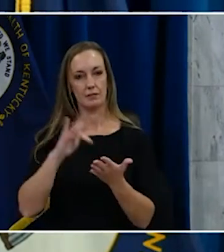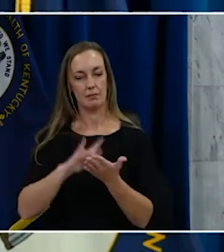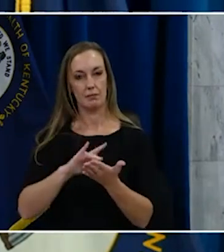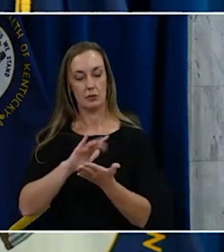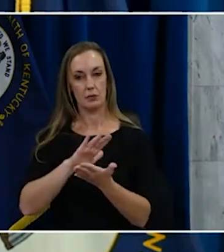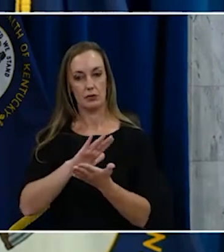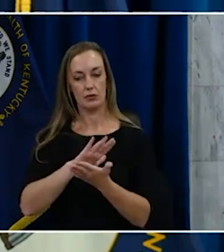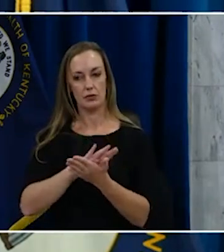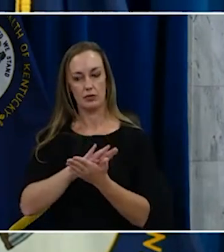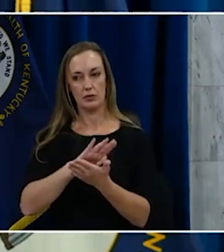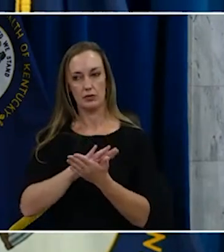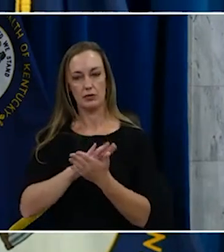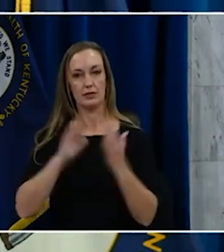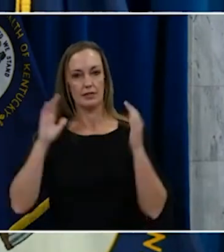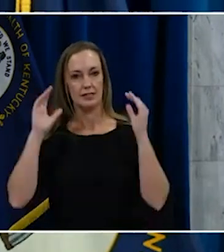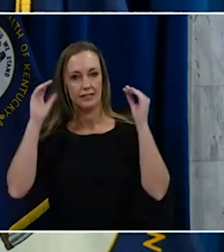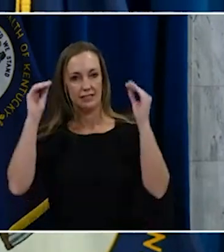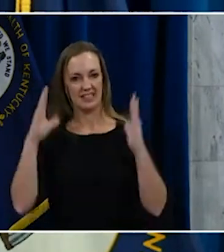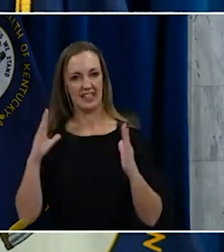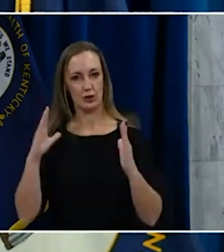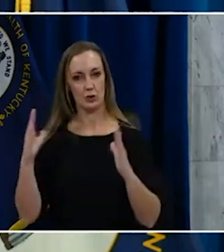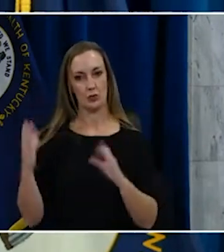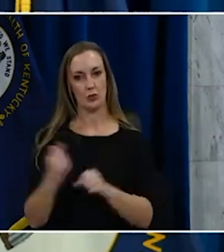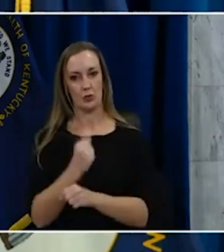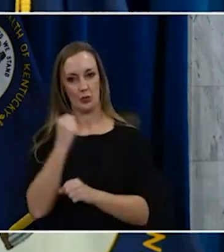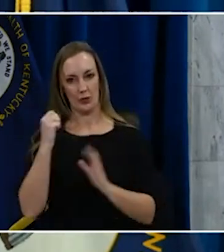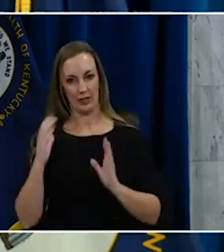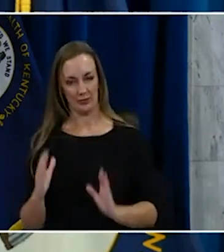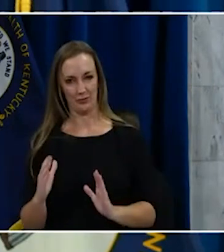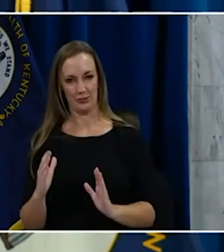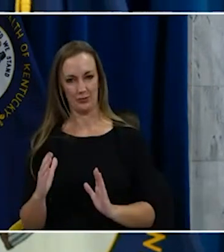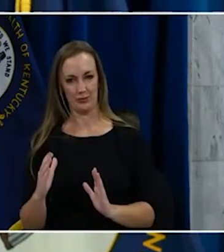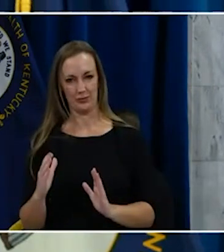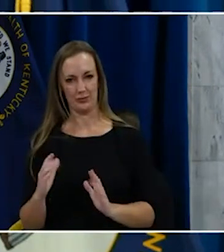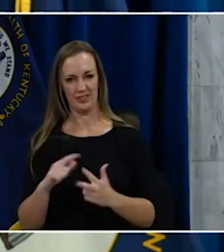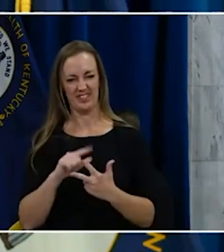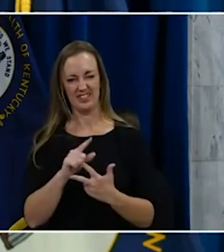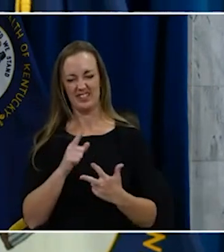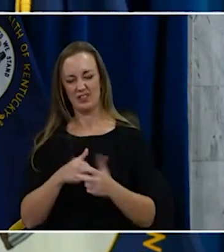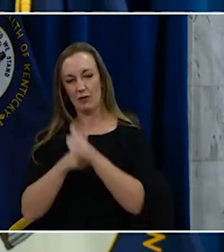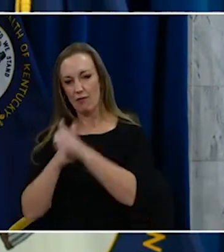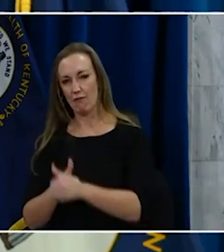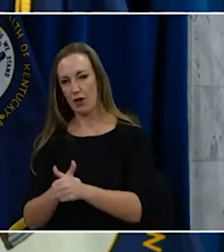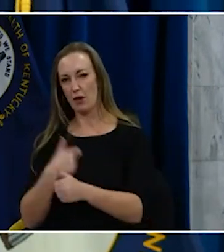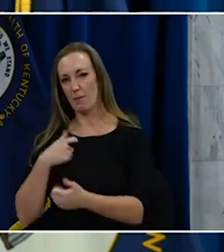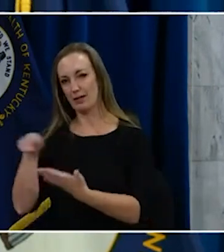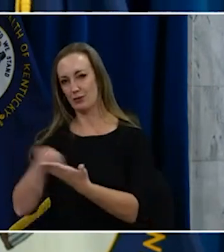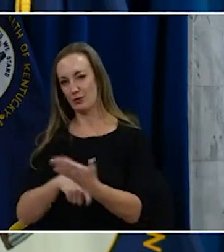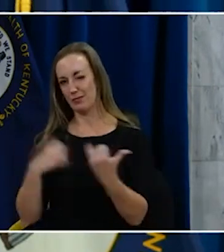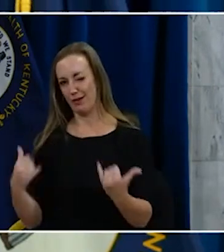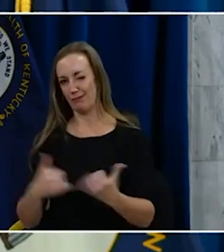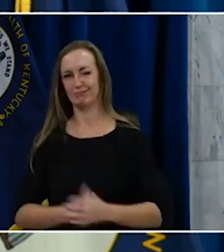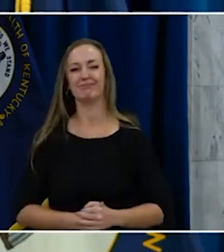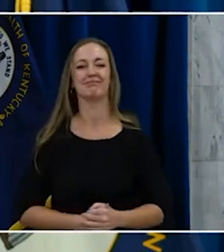teachers, teacher winners. I have to get back to the script now.